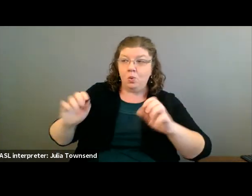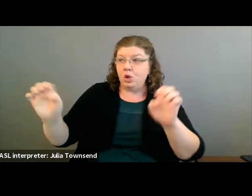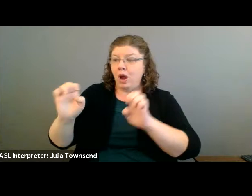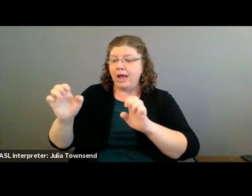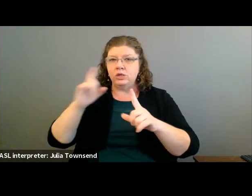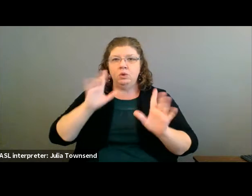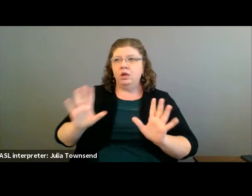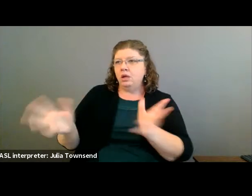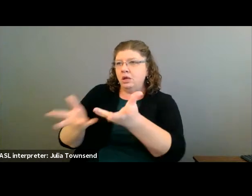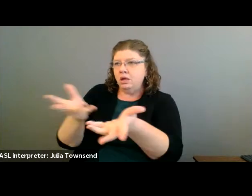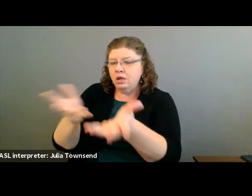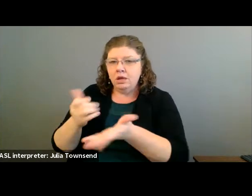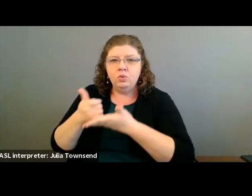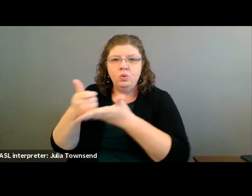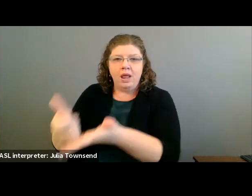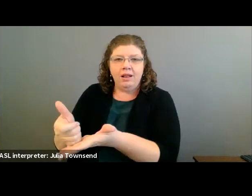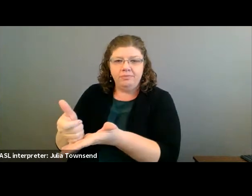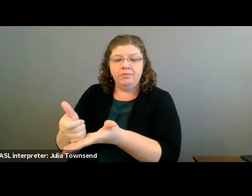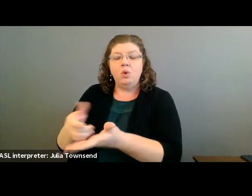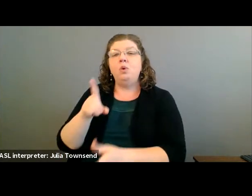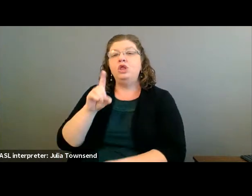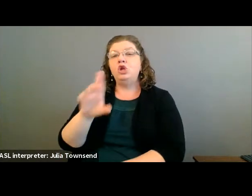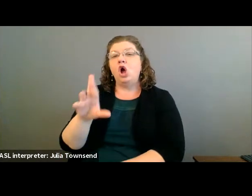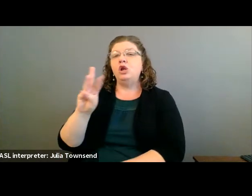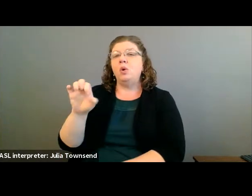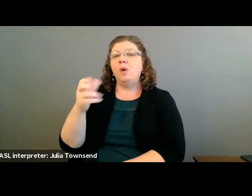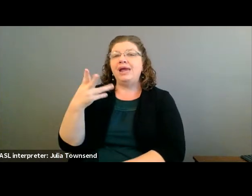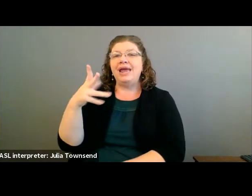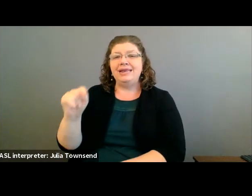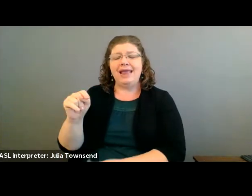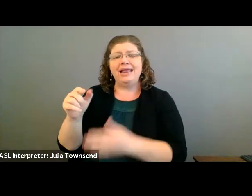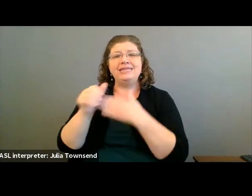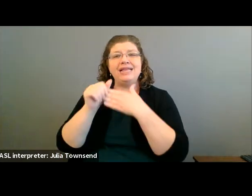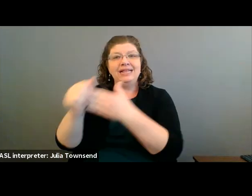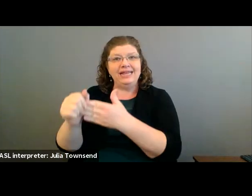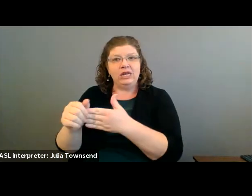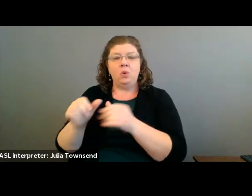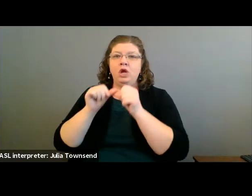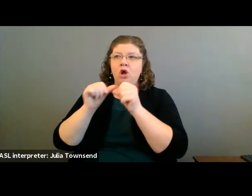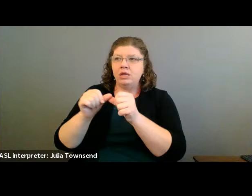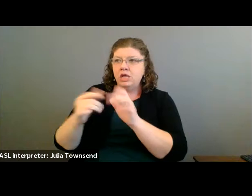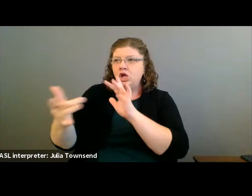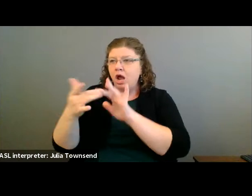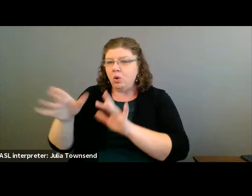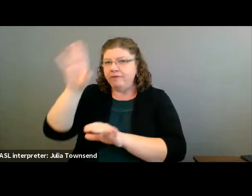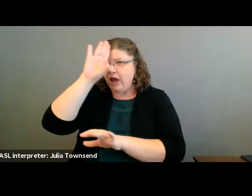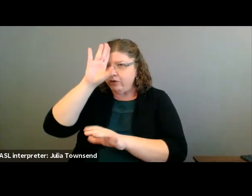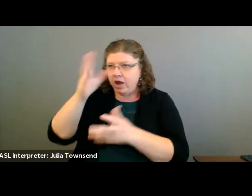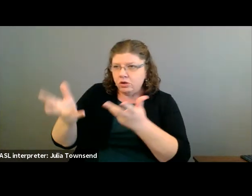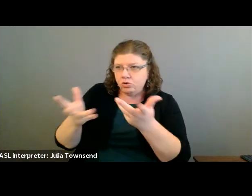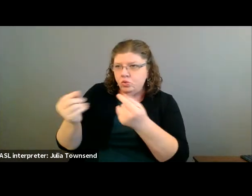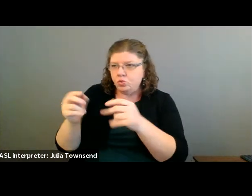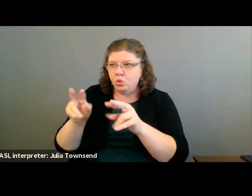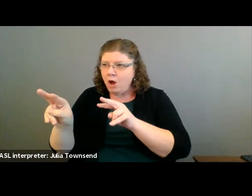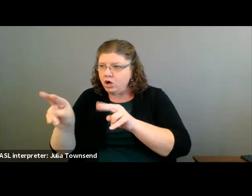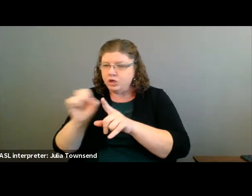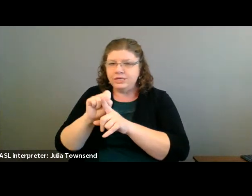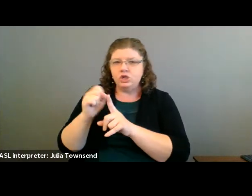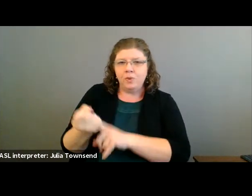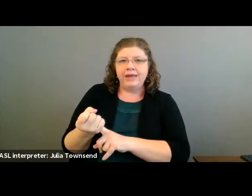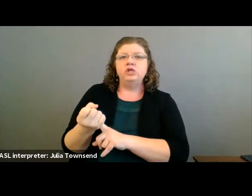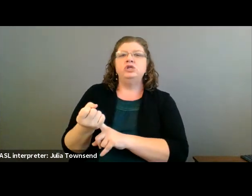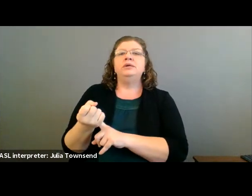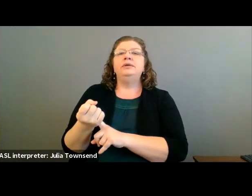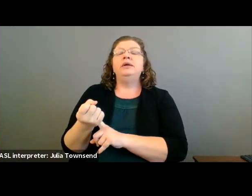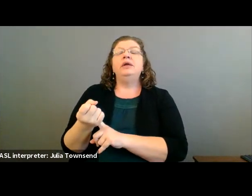crisis management mode. With Dr. Wagenik as our fearless leader, we were in constant contact with fire department officials to monitor the situation,